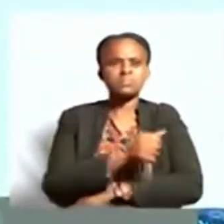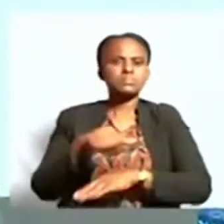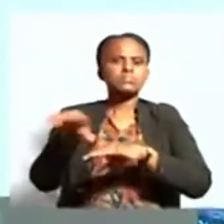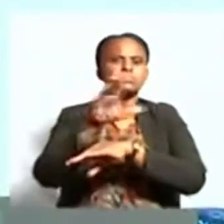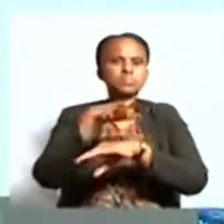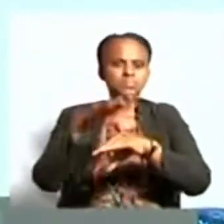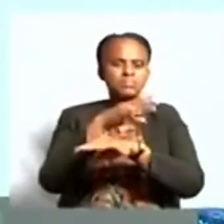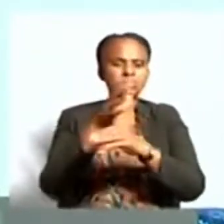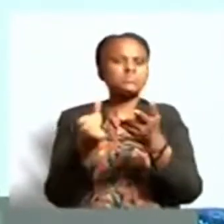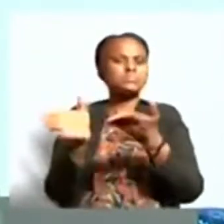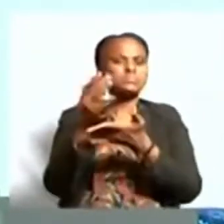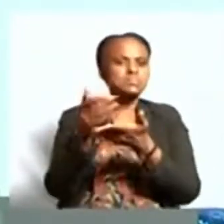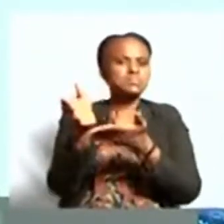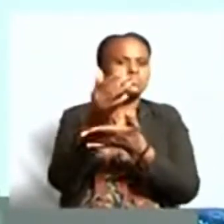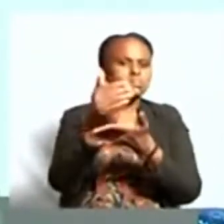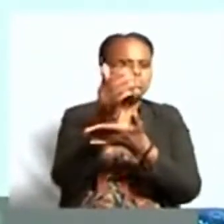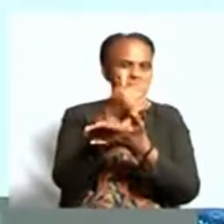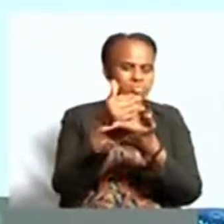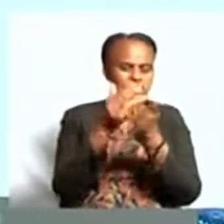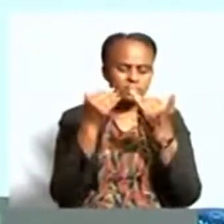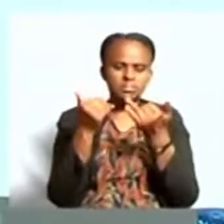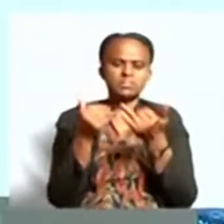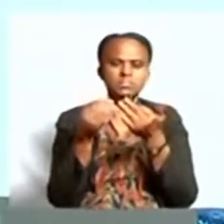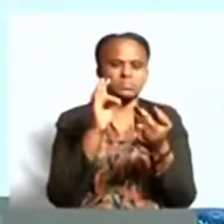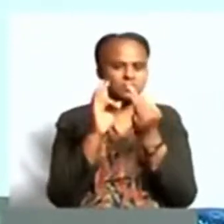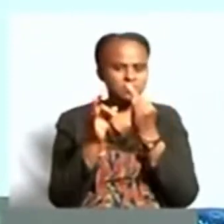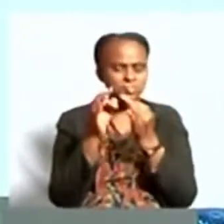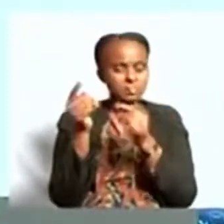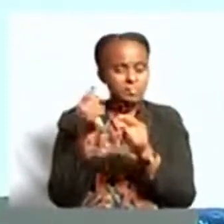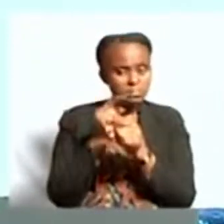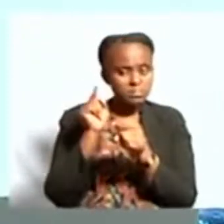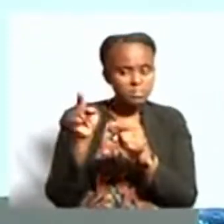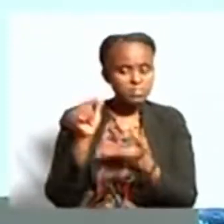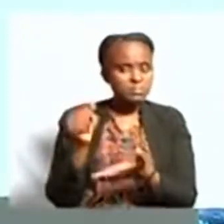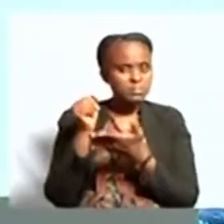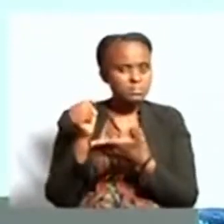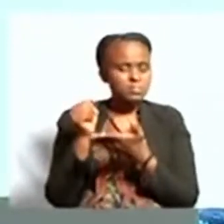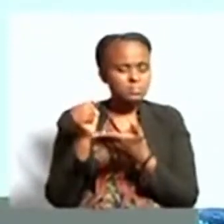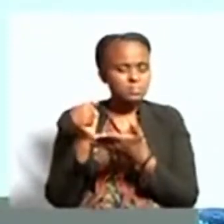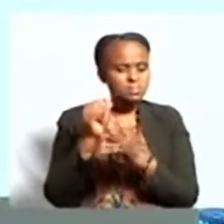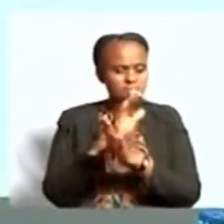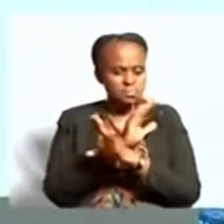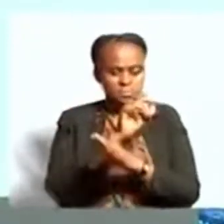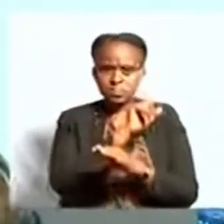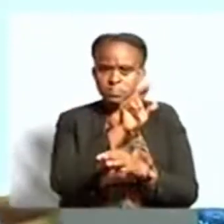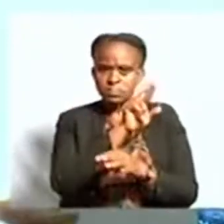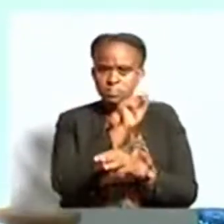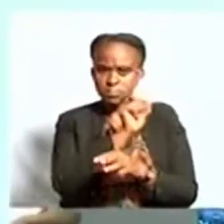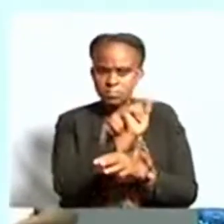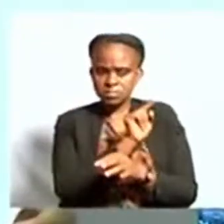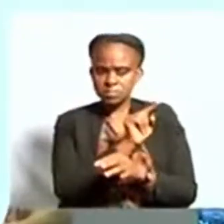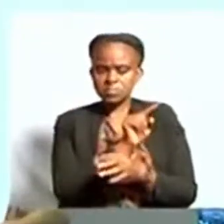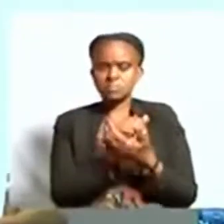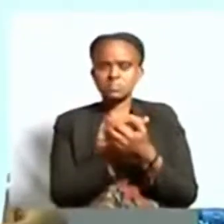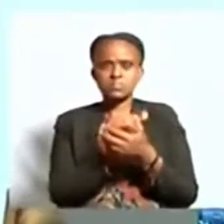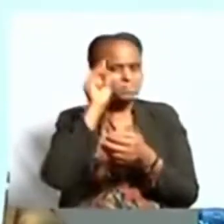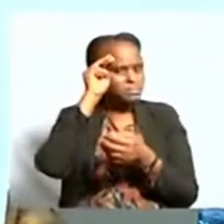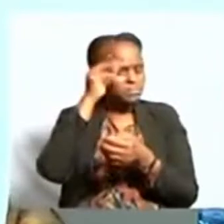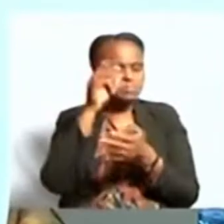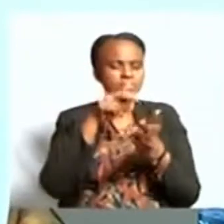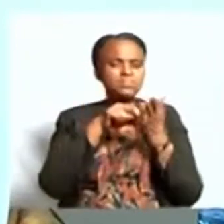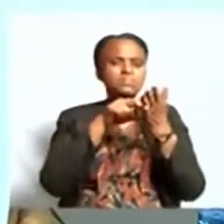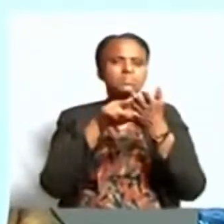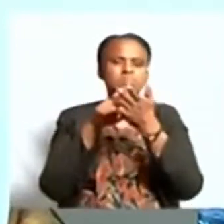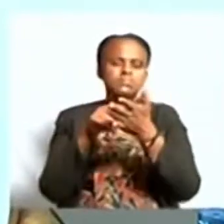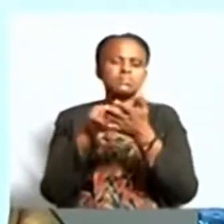over collect. Now, if from the budget of Zambia Revenue Authority, Minister of